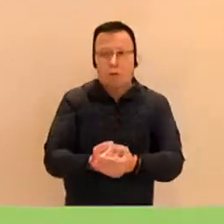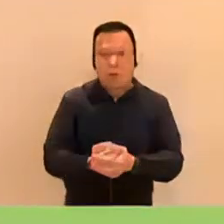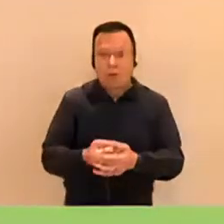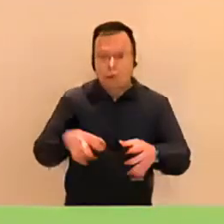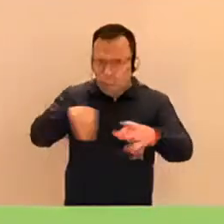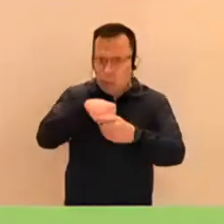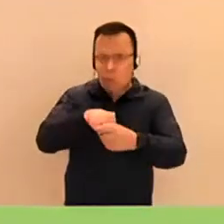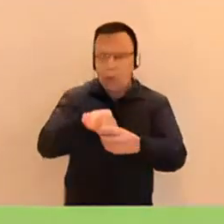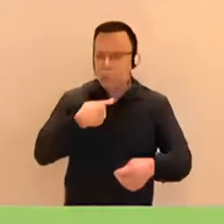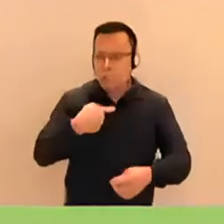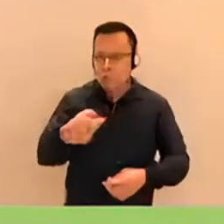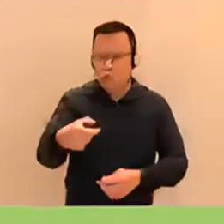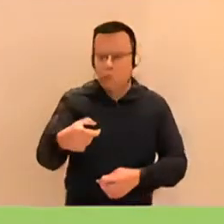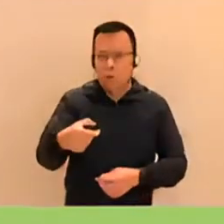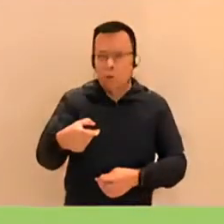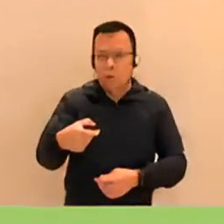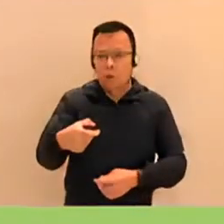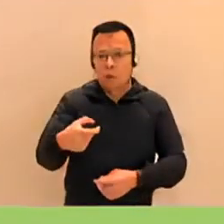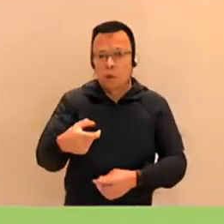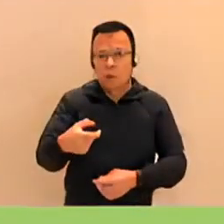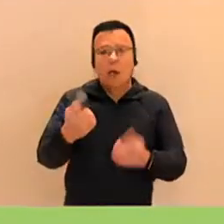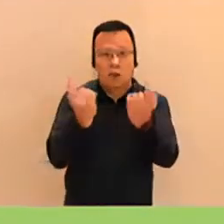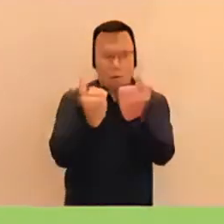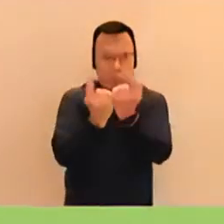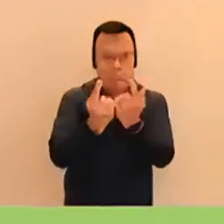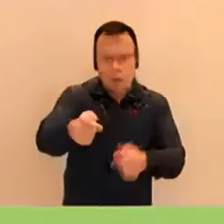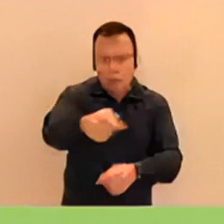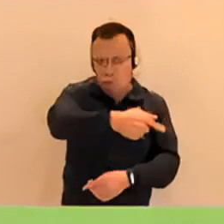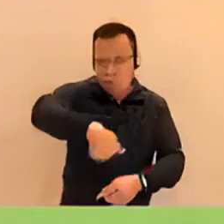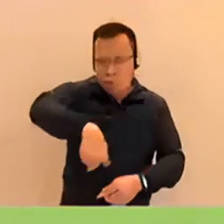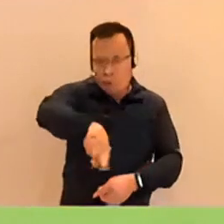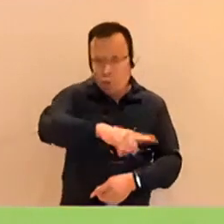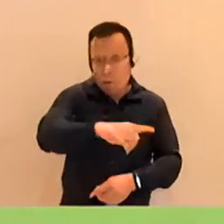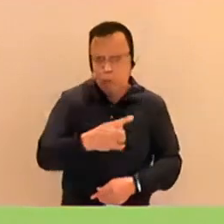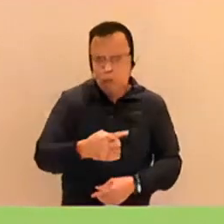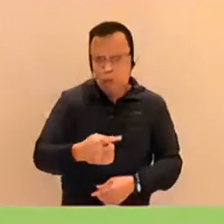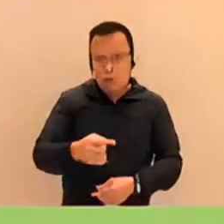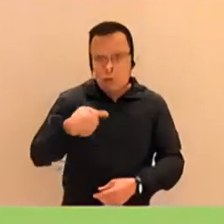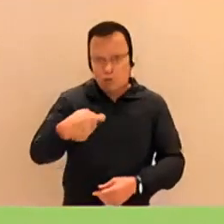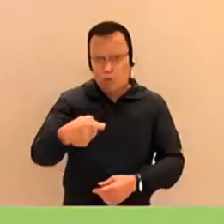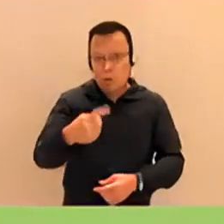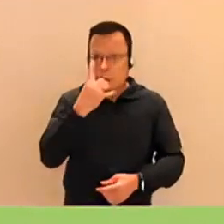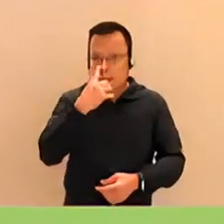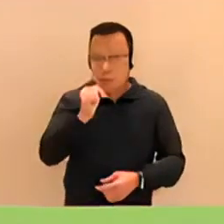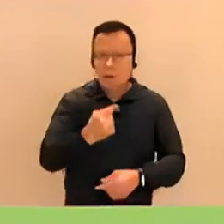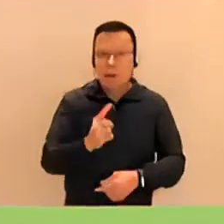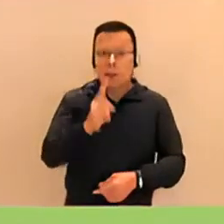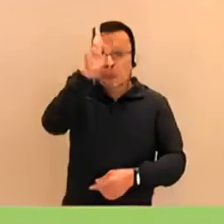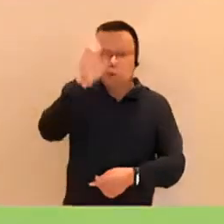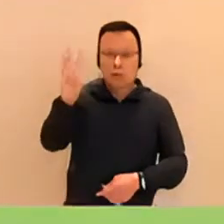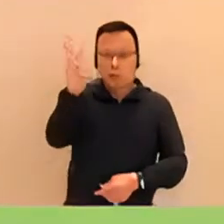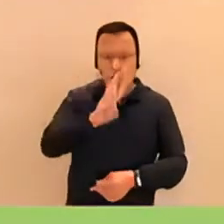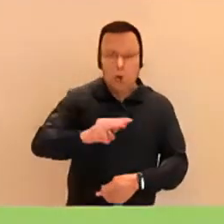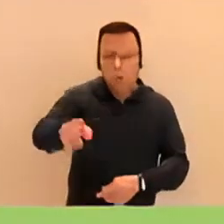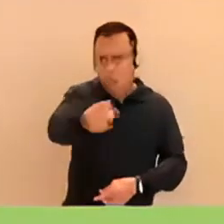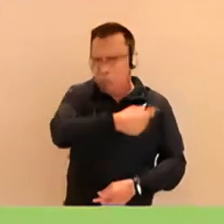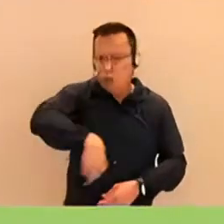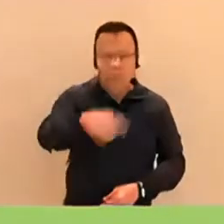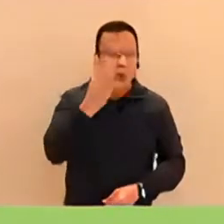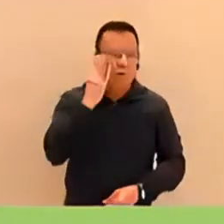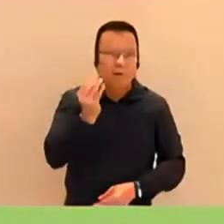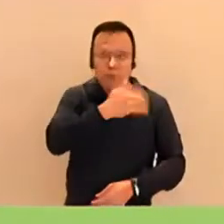districts covering existing new towns in Yunnan, Tin Shui Wai, Fanlan, and Shanshui, etc.,